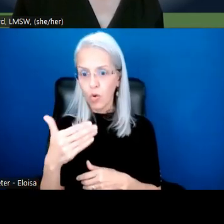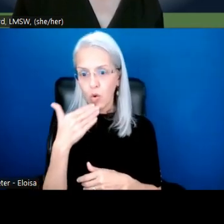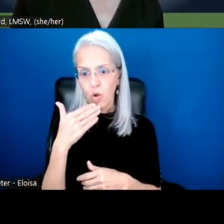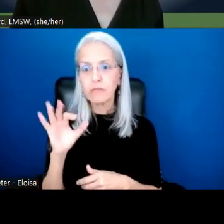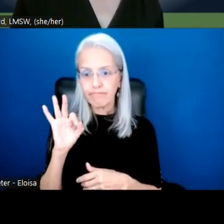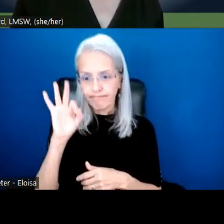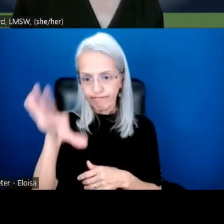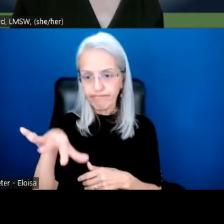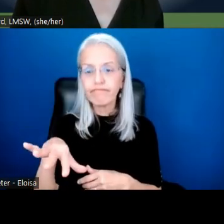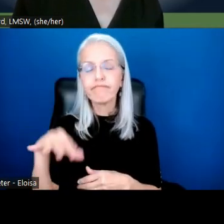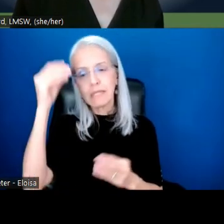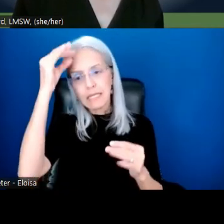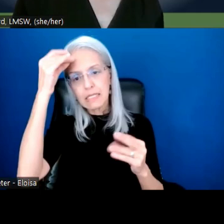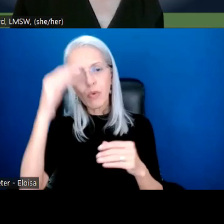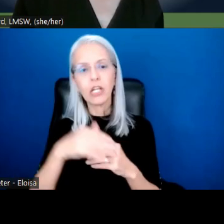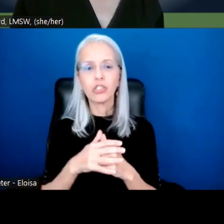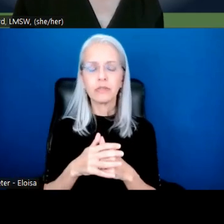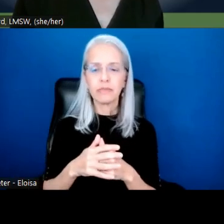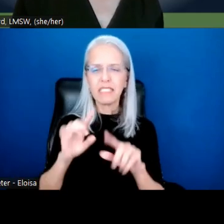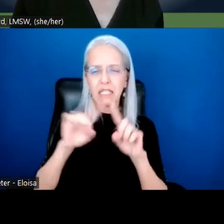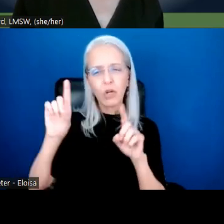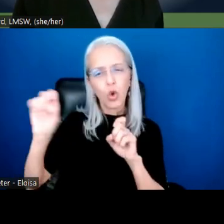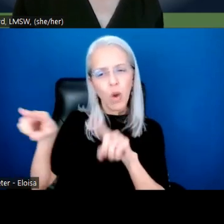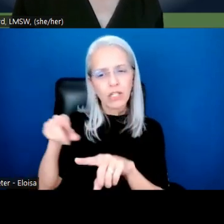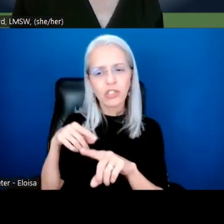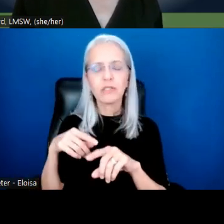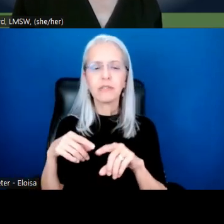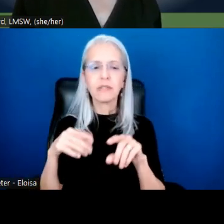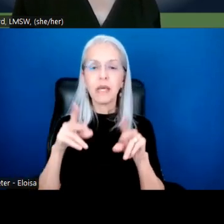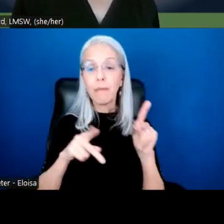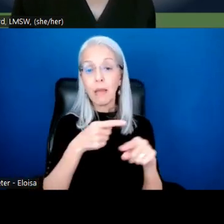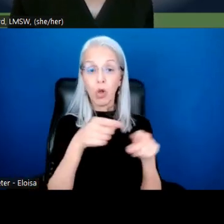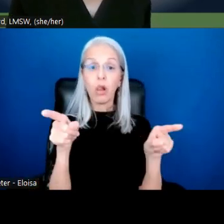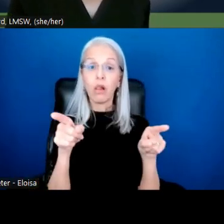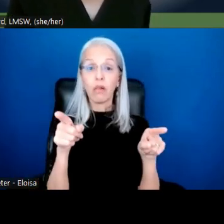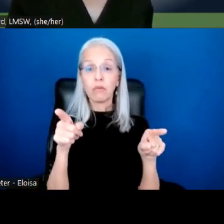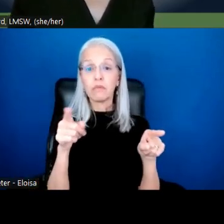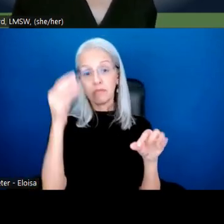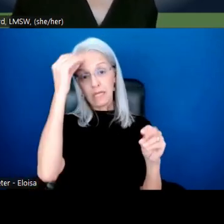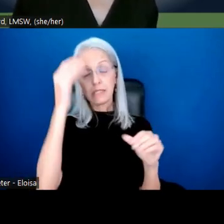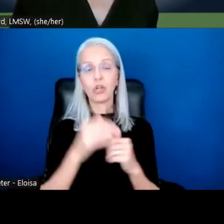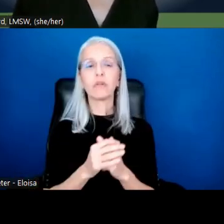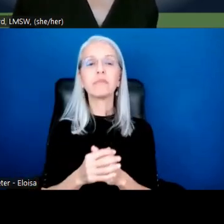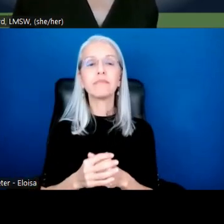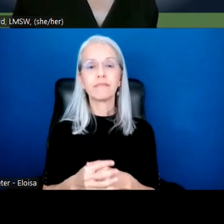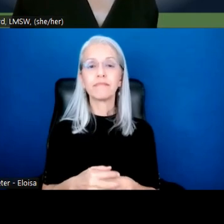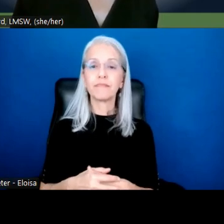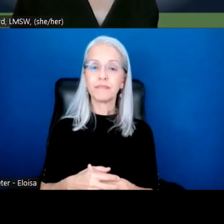uh, considerations and questions and things that folks might want to consider. Next slide,